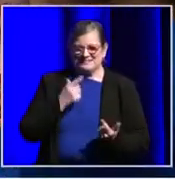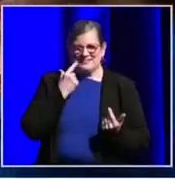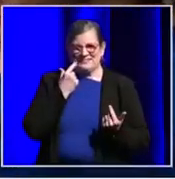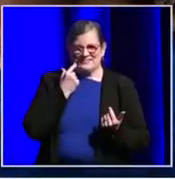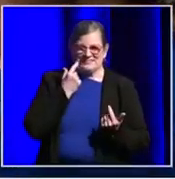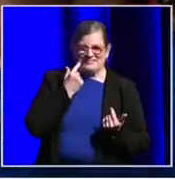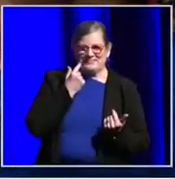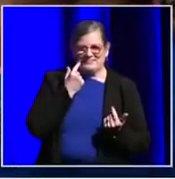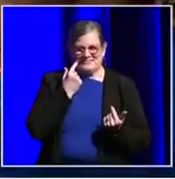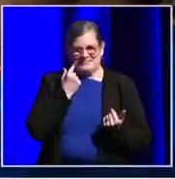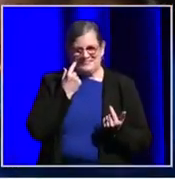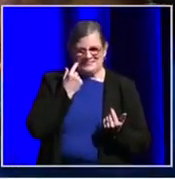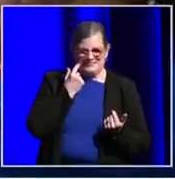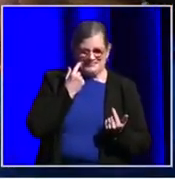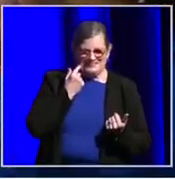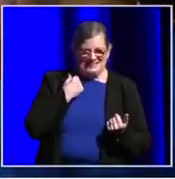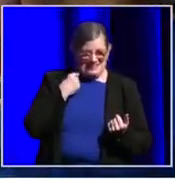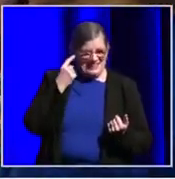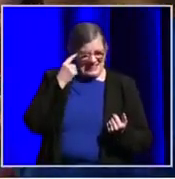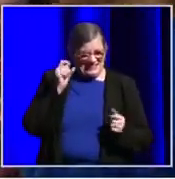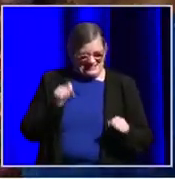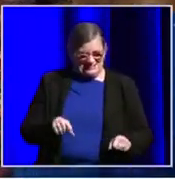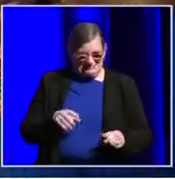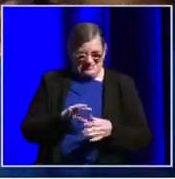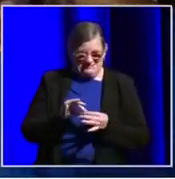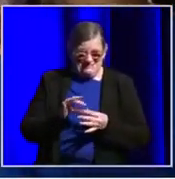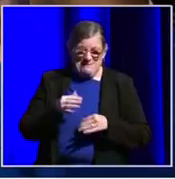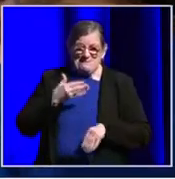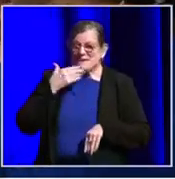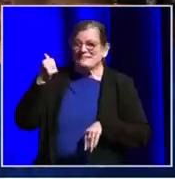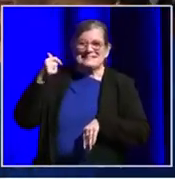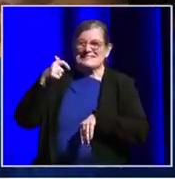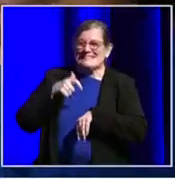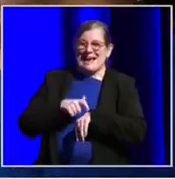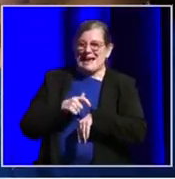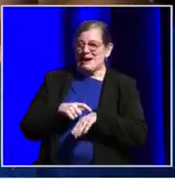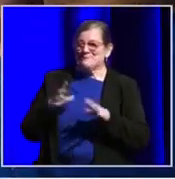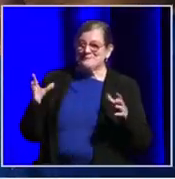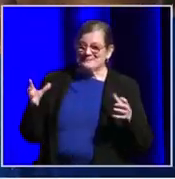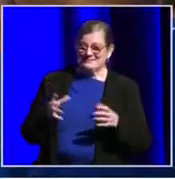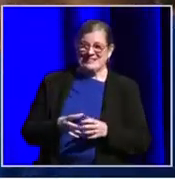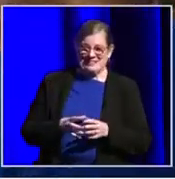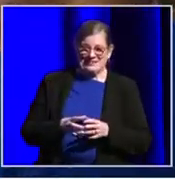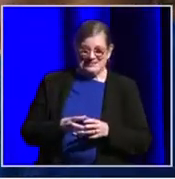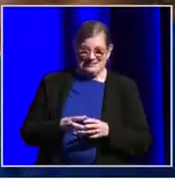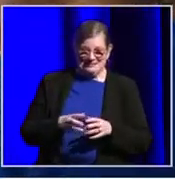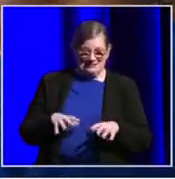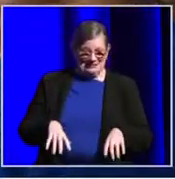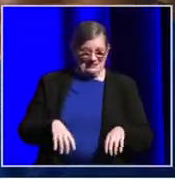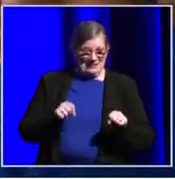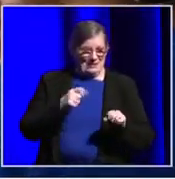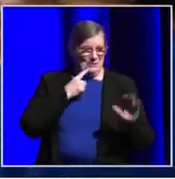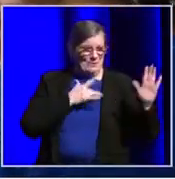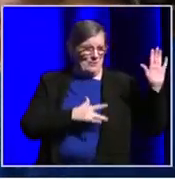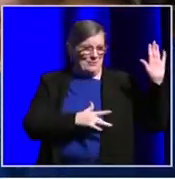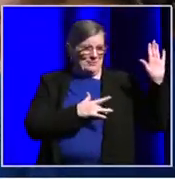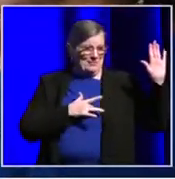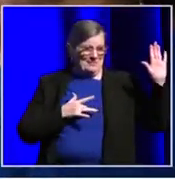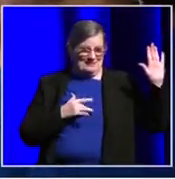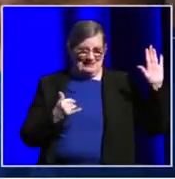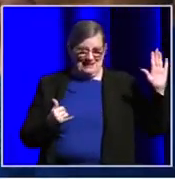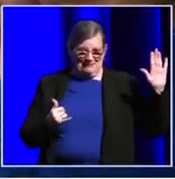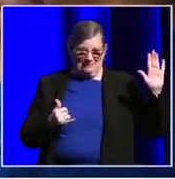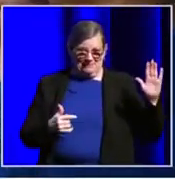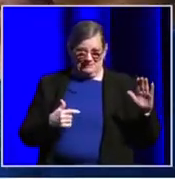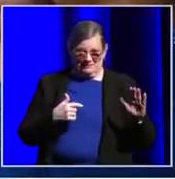I think it's fair to say these are the best of times. Are you ready to take the oath? Yes, I am. Okay. Say I and your